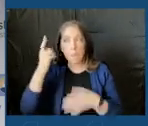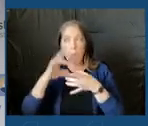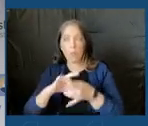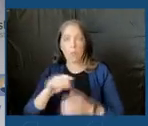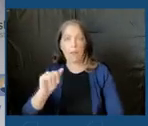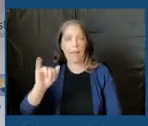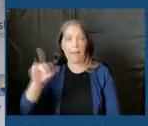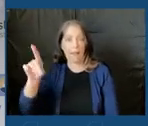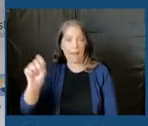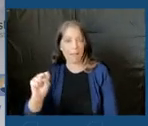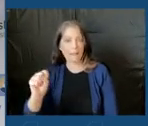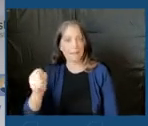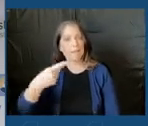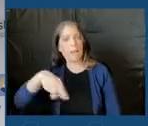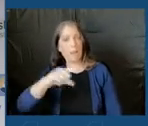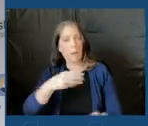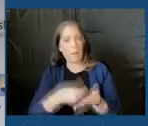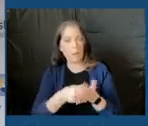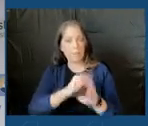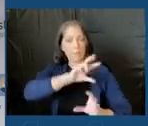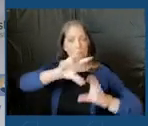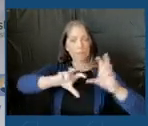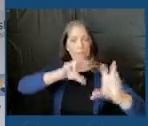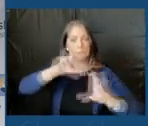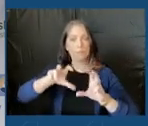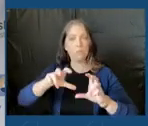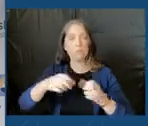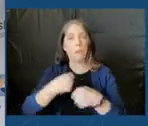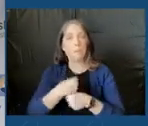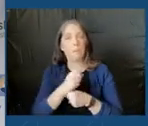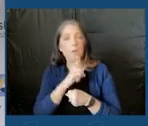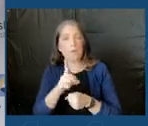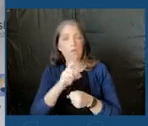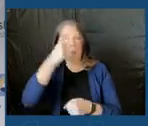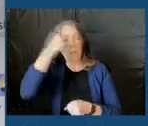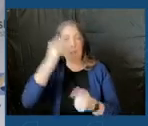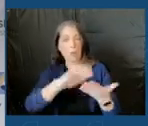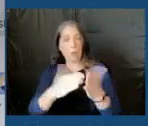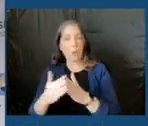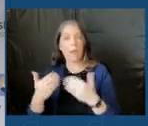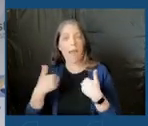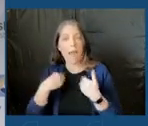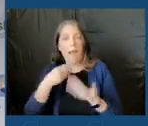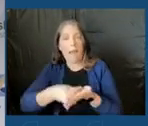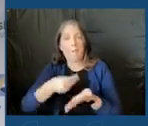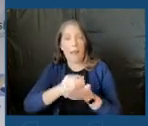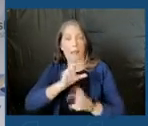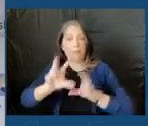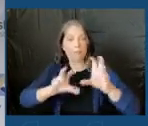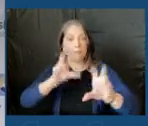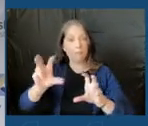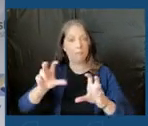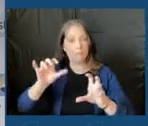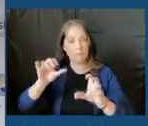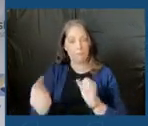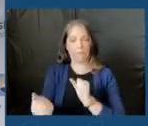themselves to ensure that the black community would have funding to address that other issue that was killing us. We're here